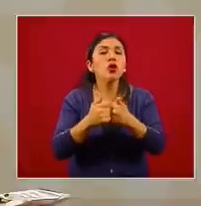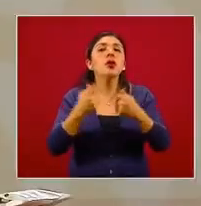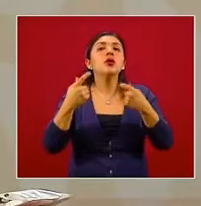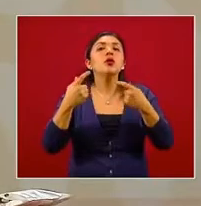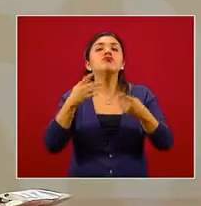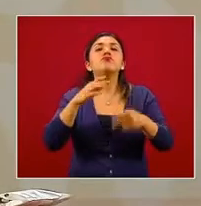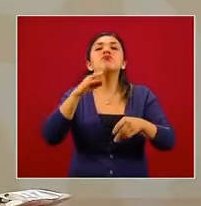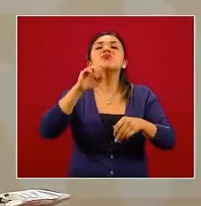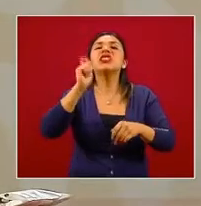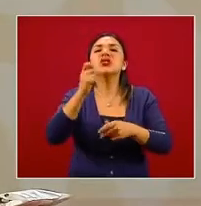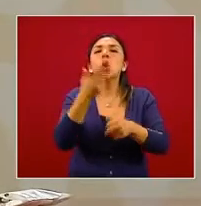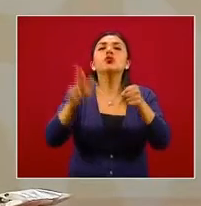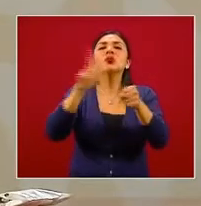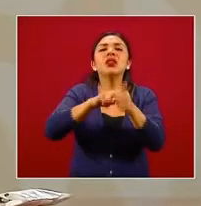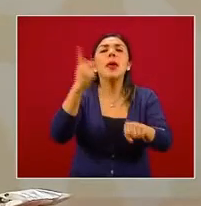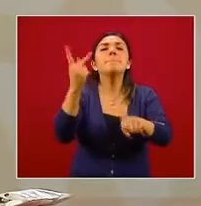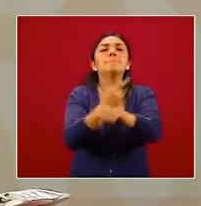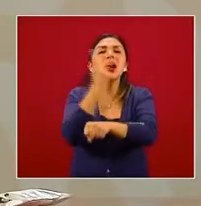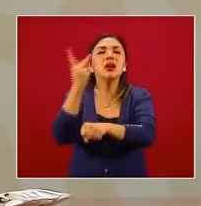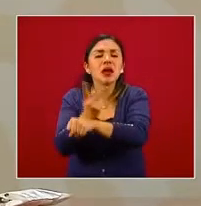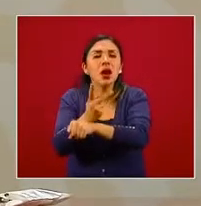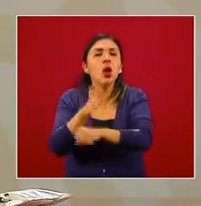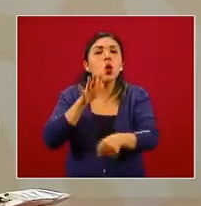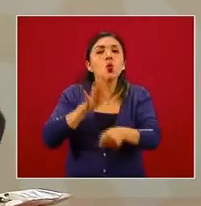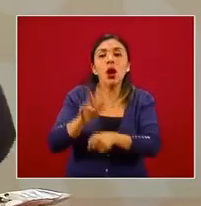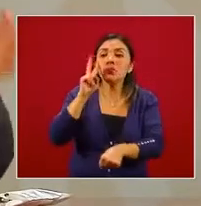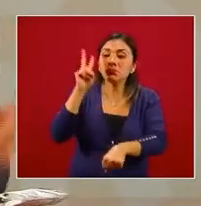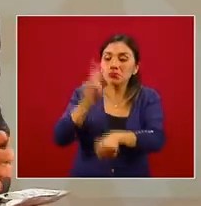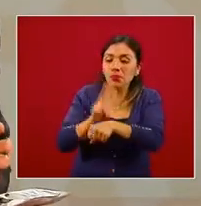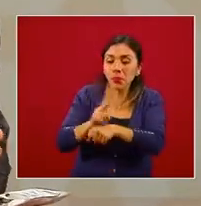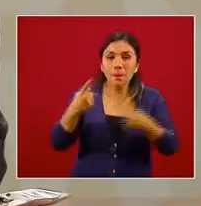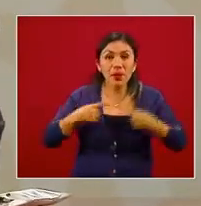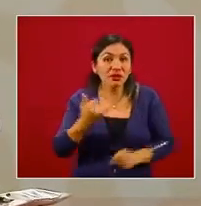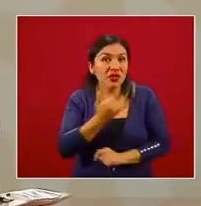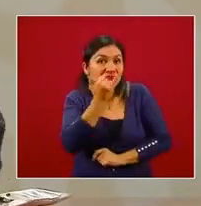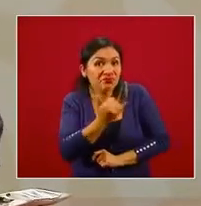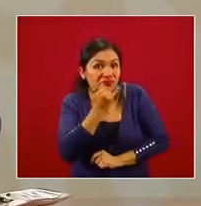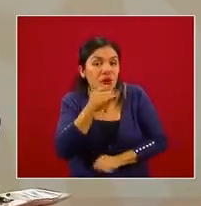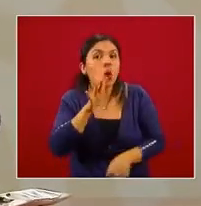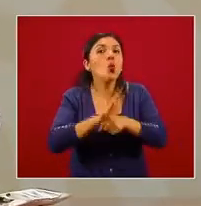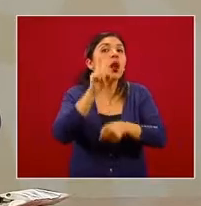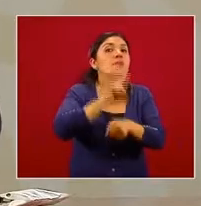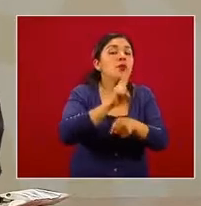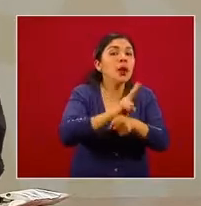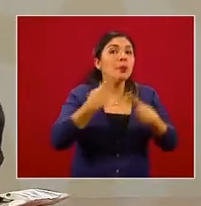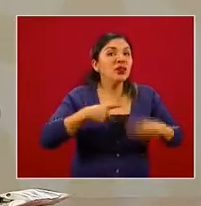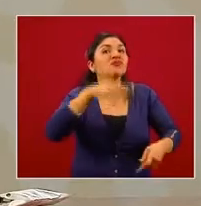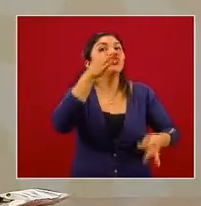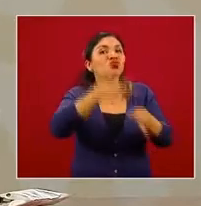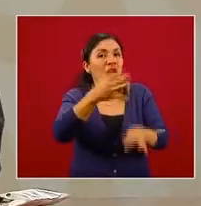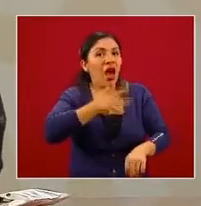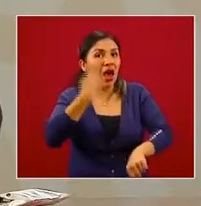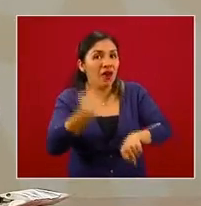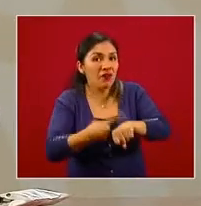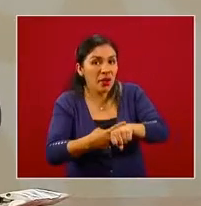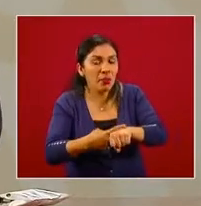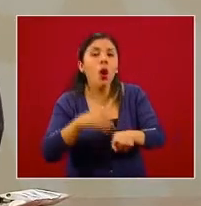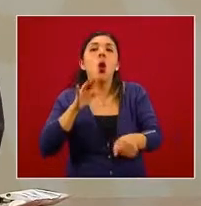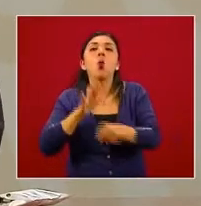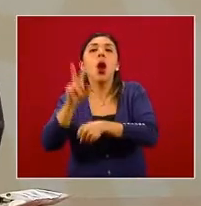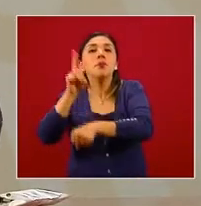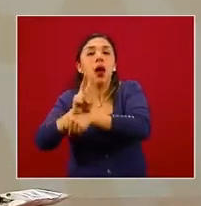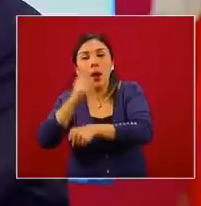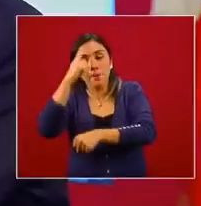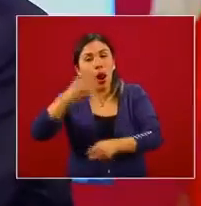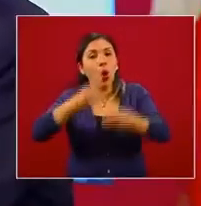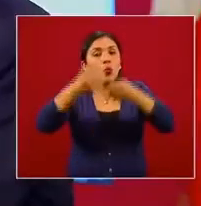is based on clinical information, and how it's also based on confirmed cases and suspected cases,